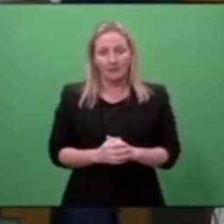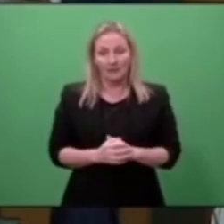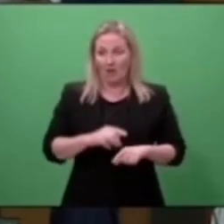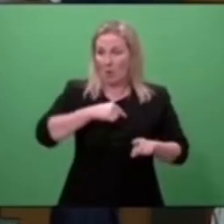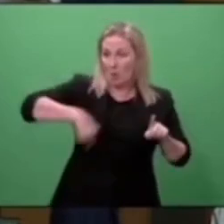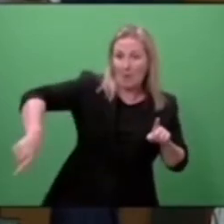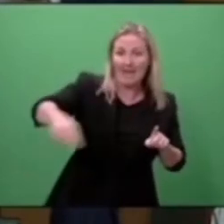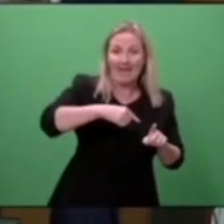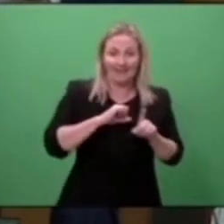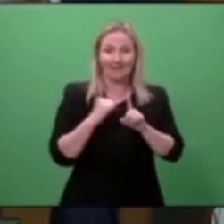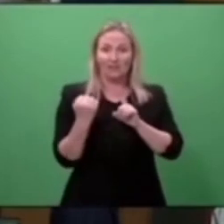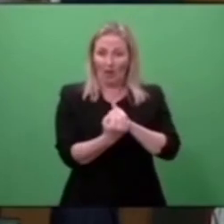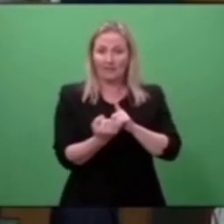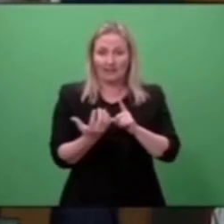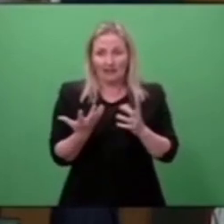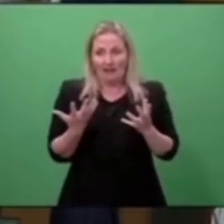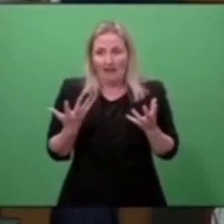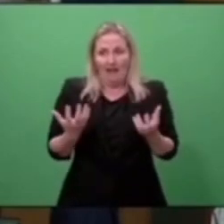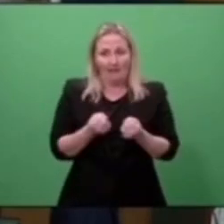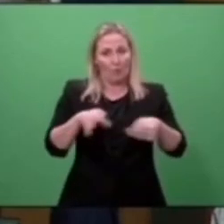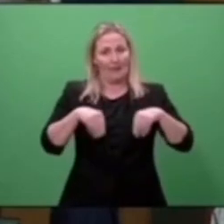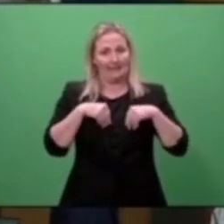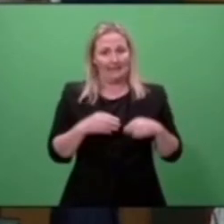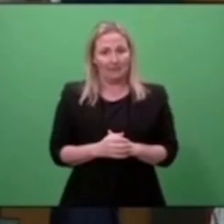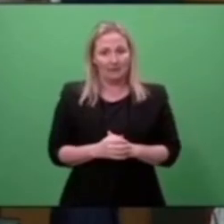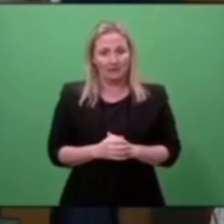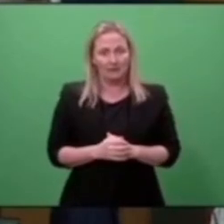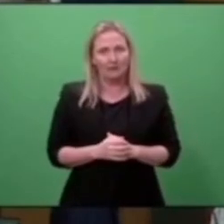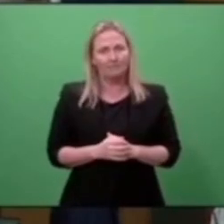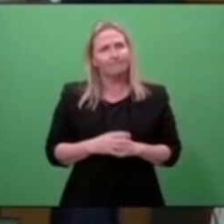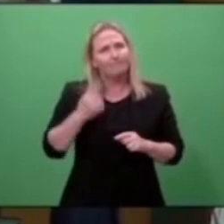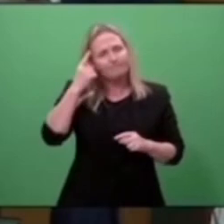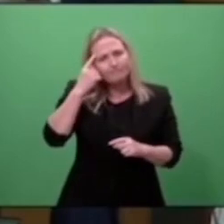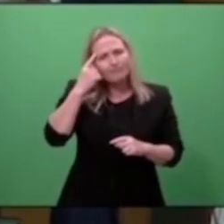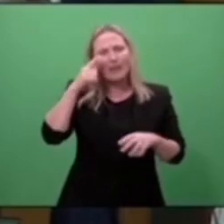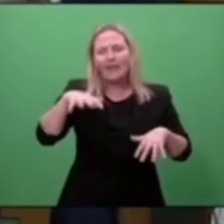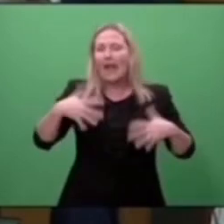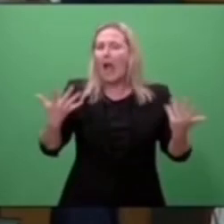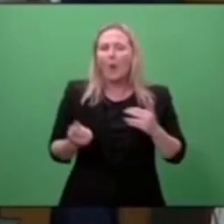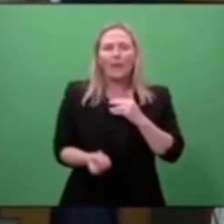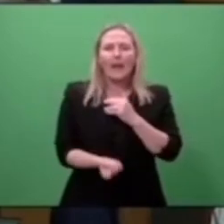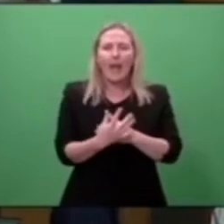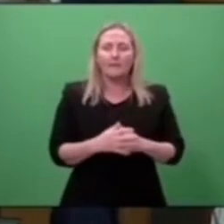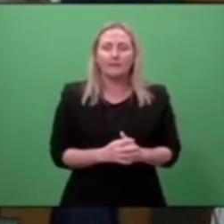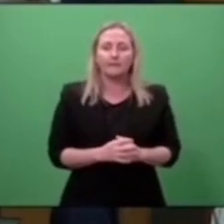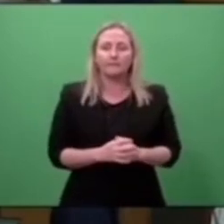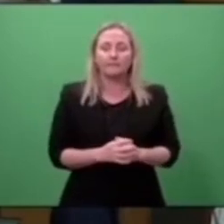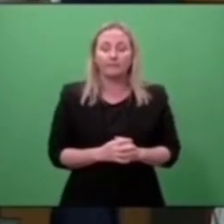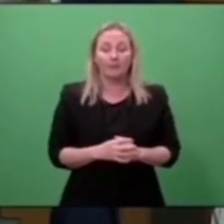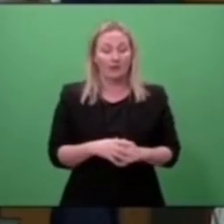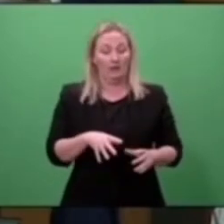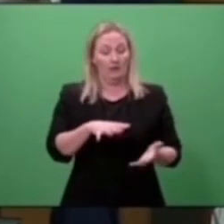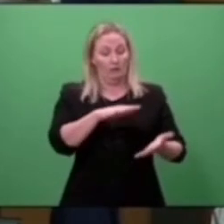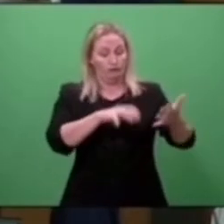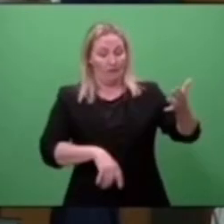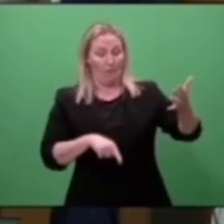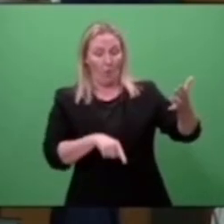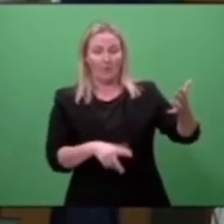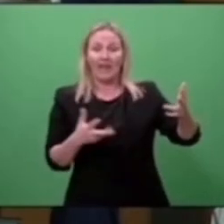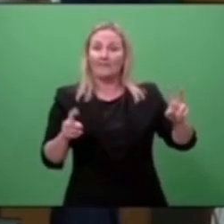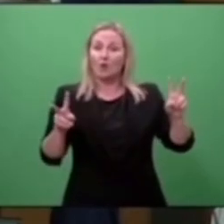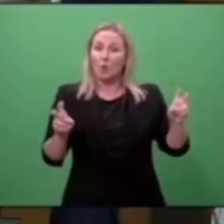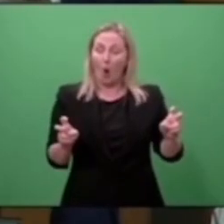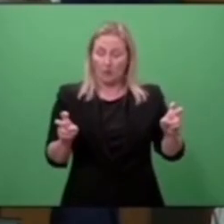happen? And I want to quote directly from the report a sobering finding. Quote,